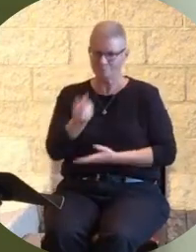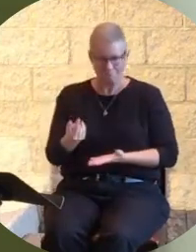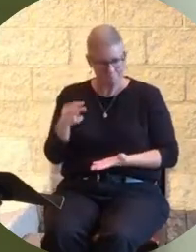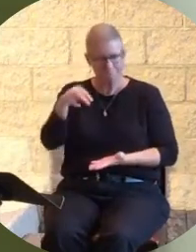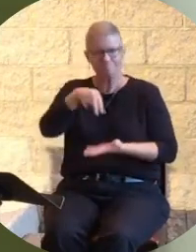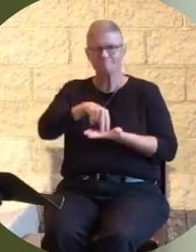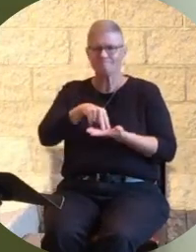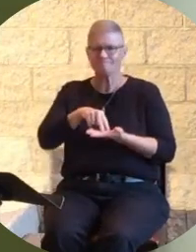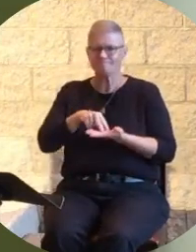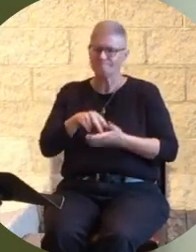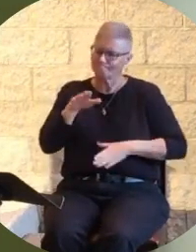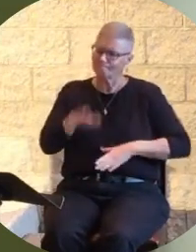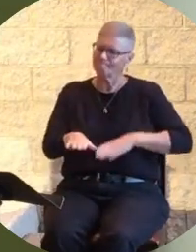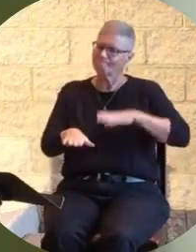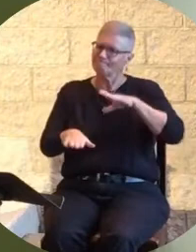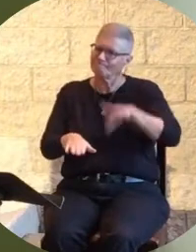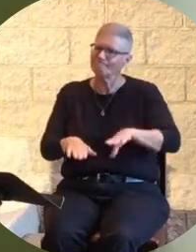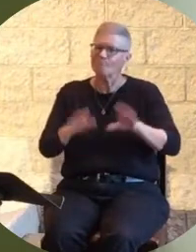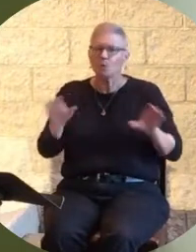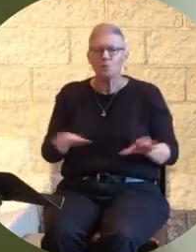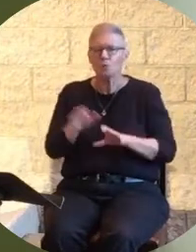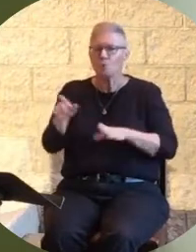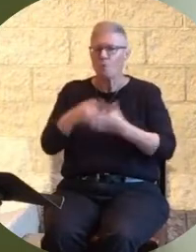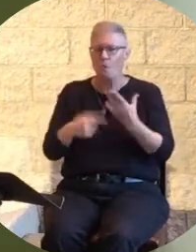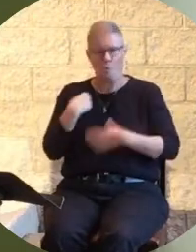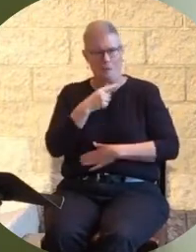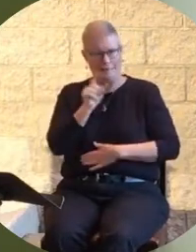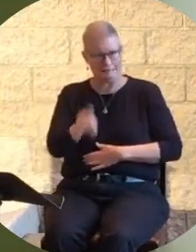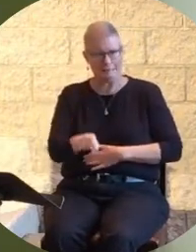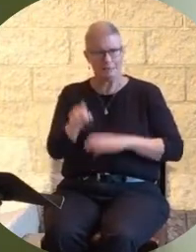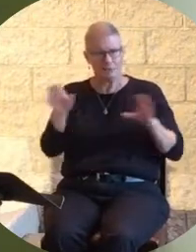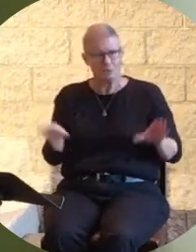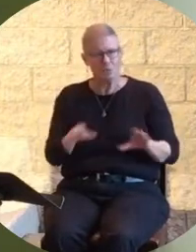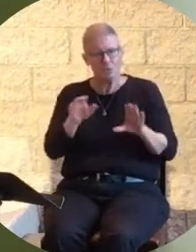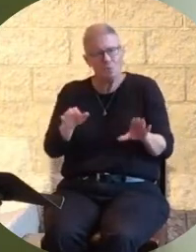needed, to hold each other tight.